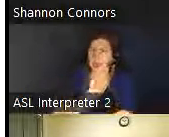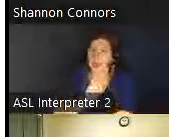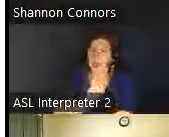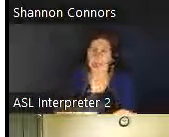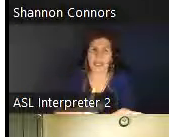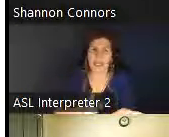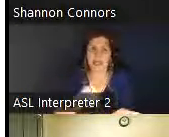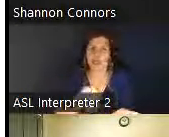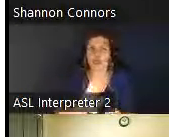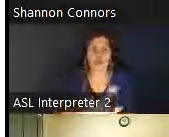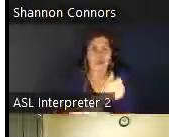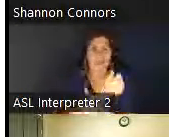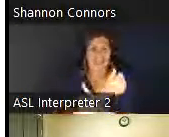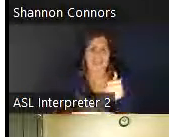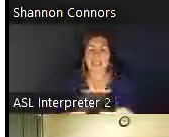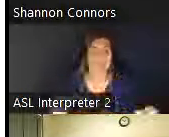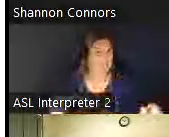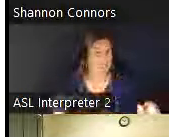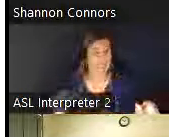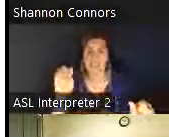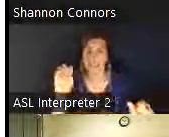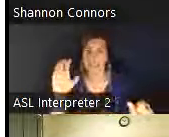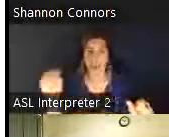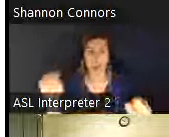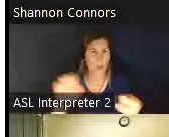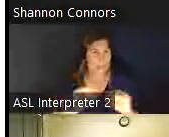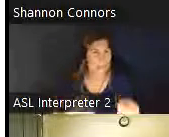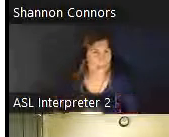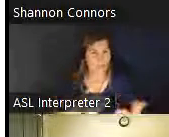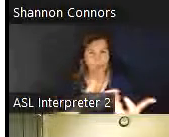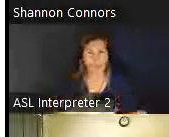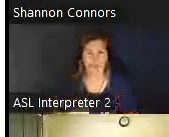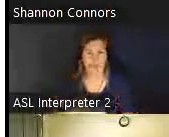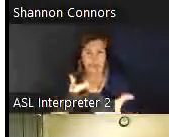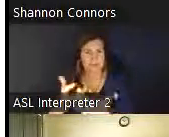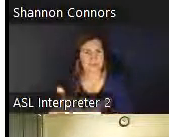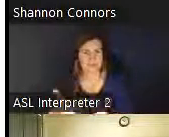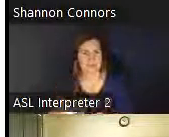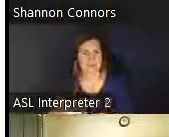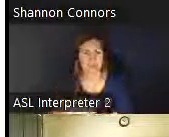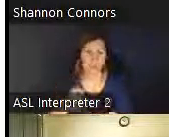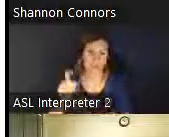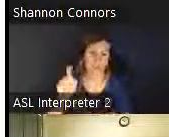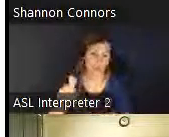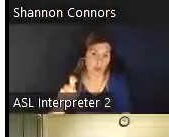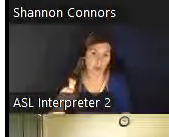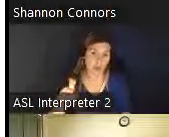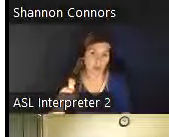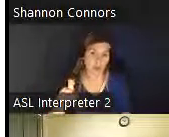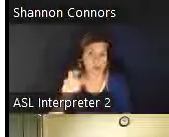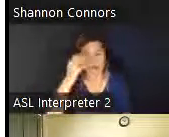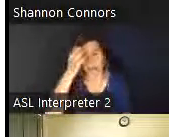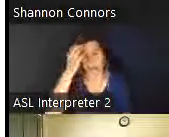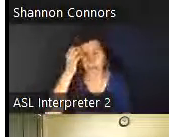agnostic to ecosystem type. So theoretically, you should be able to pick and choose ideas